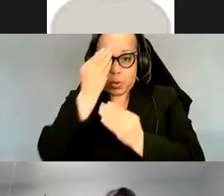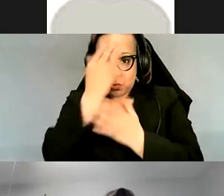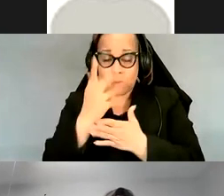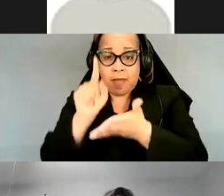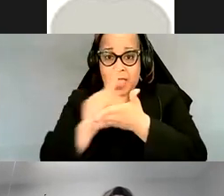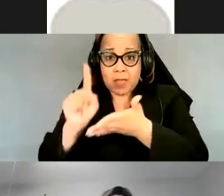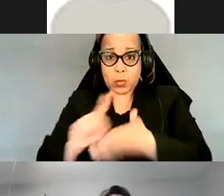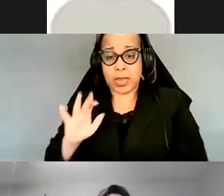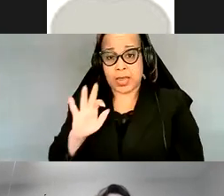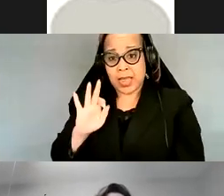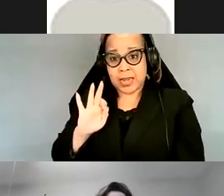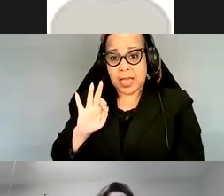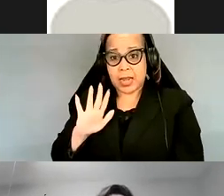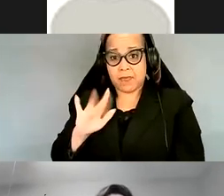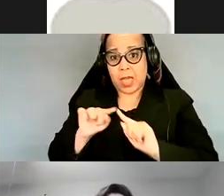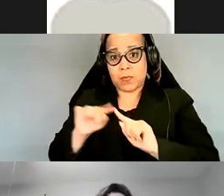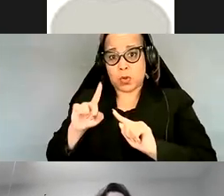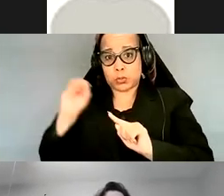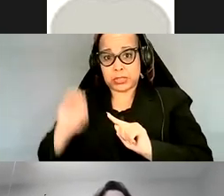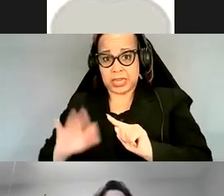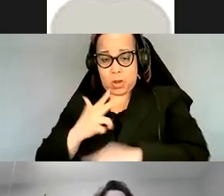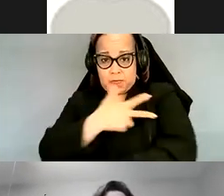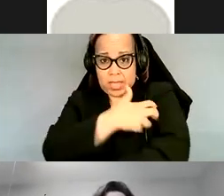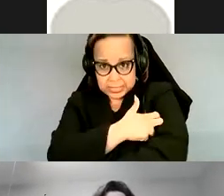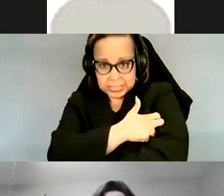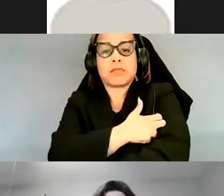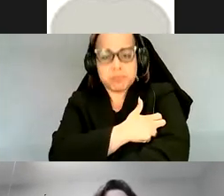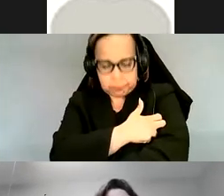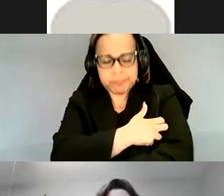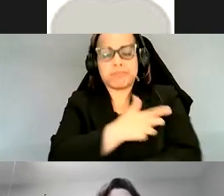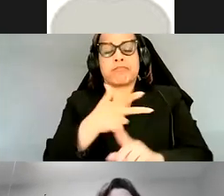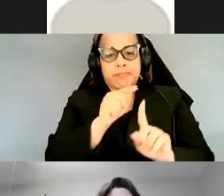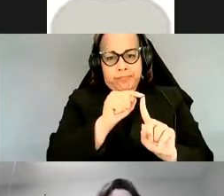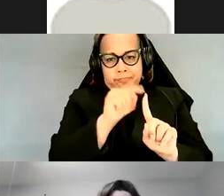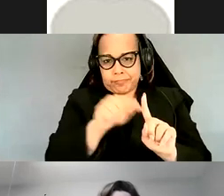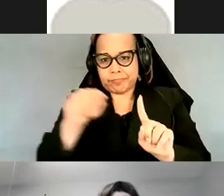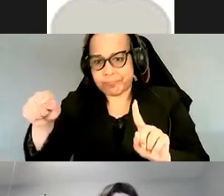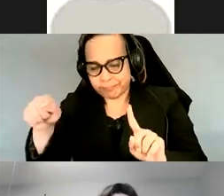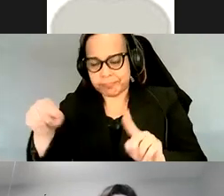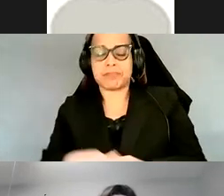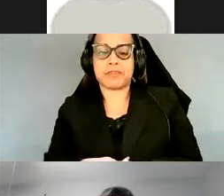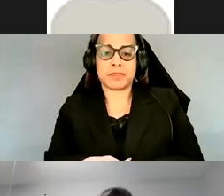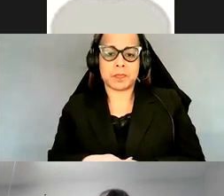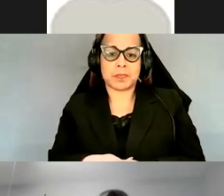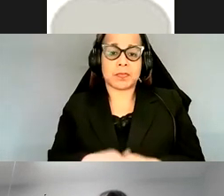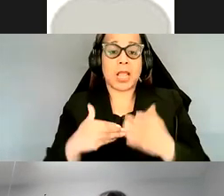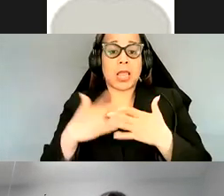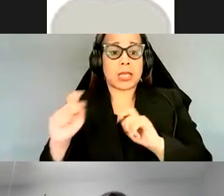week, 95 to 100% of our vaccine does go out and it gets into arms. Next